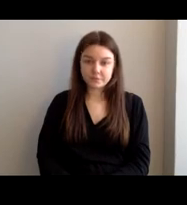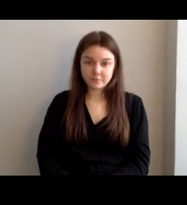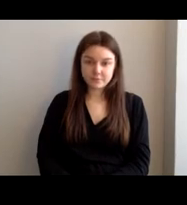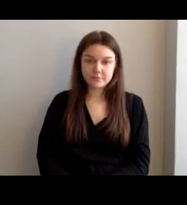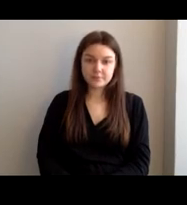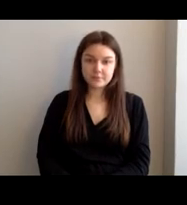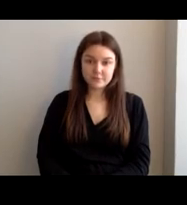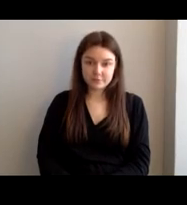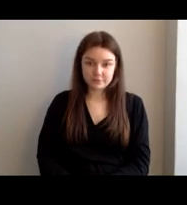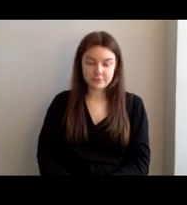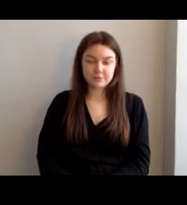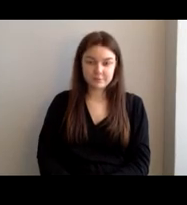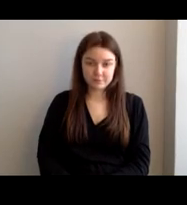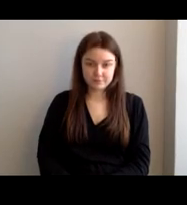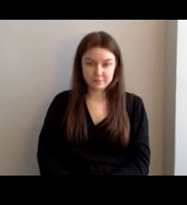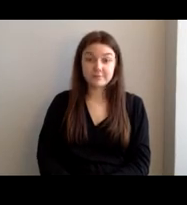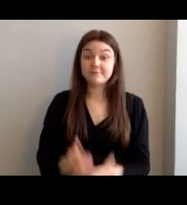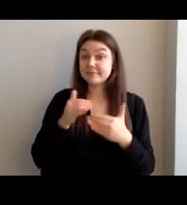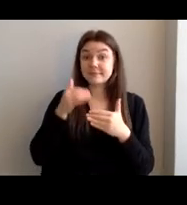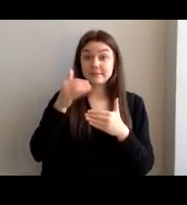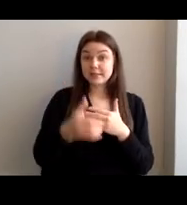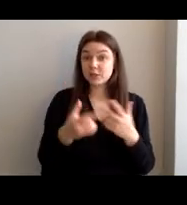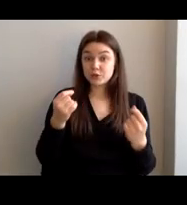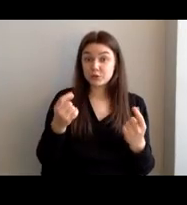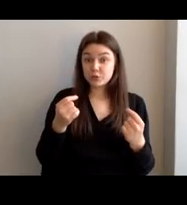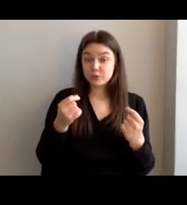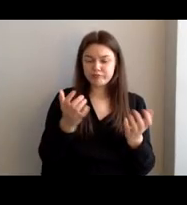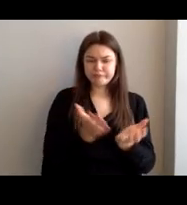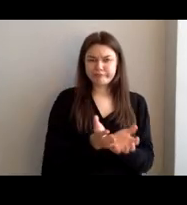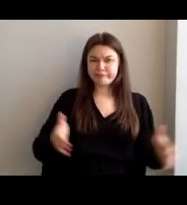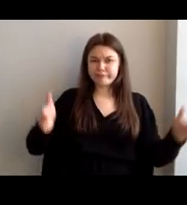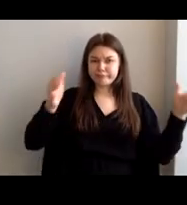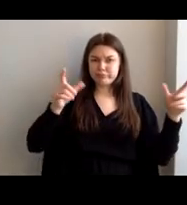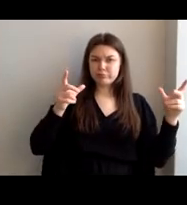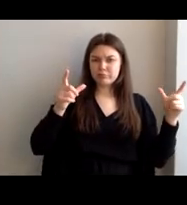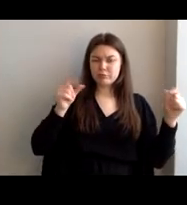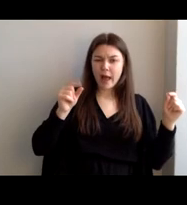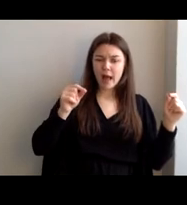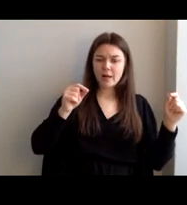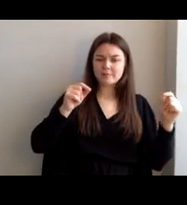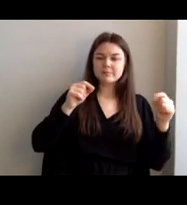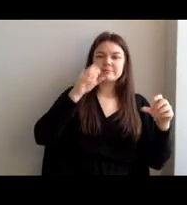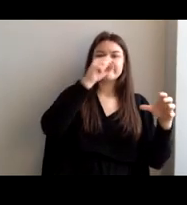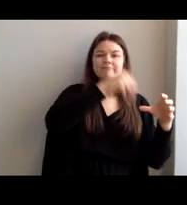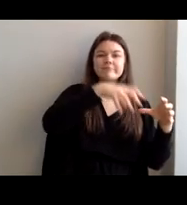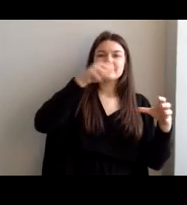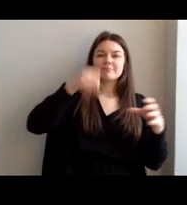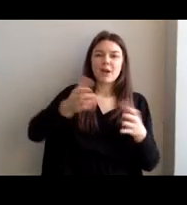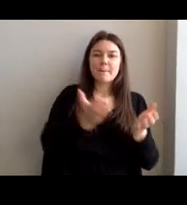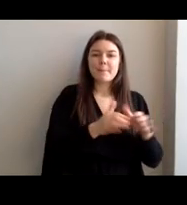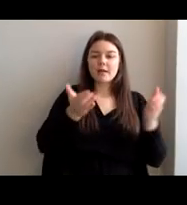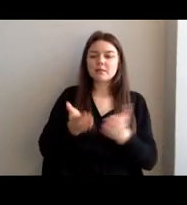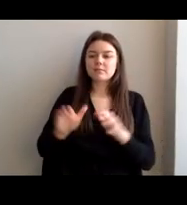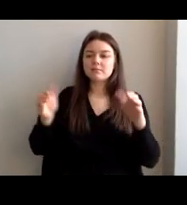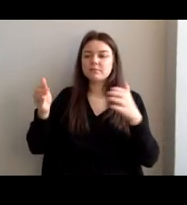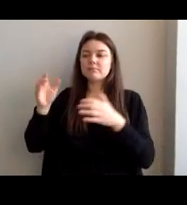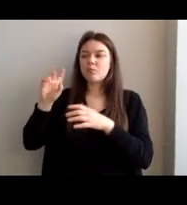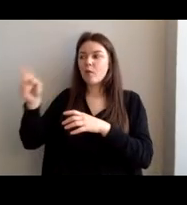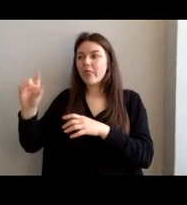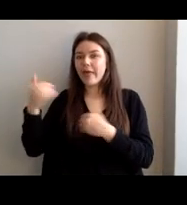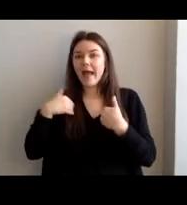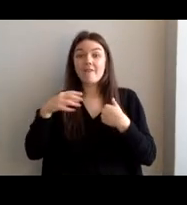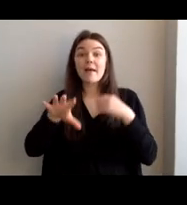and the next step there is that they're going to take all of these cooked crab and put them into buckets and deliver them to the picking area. So the area where they have folks lined